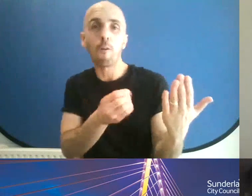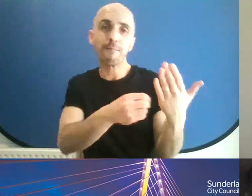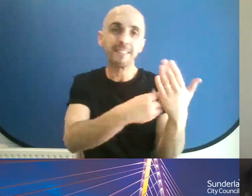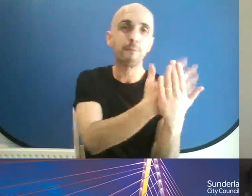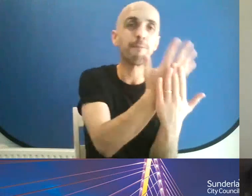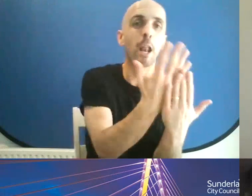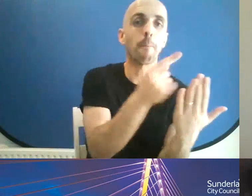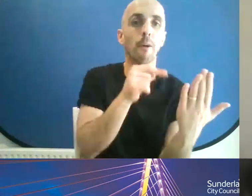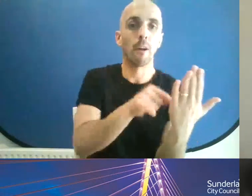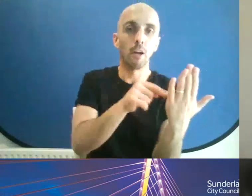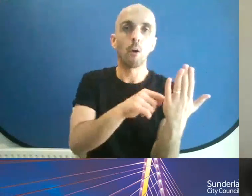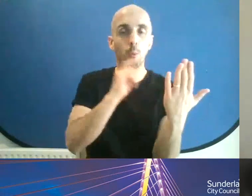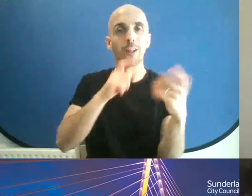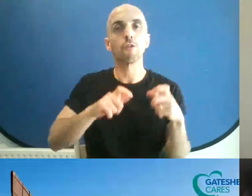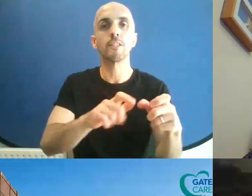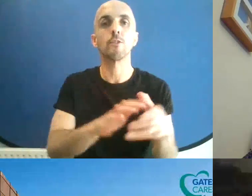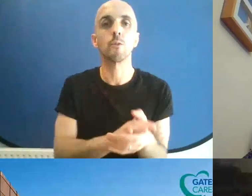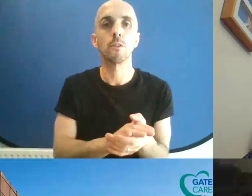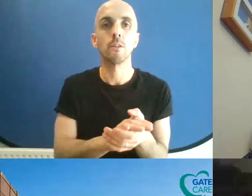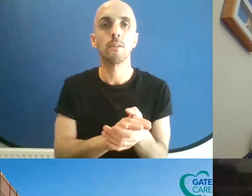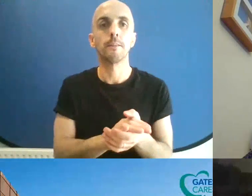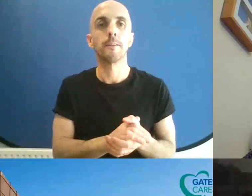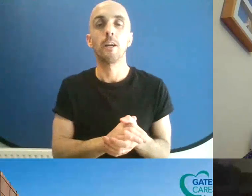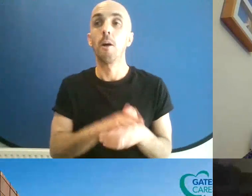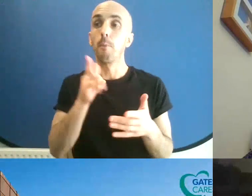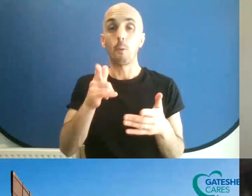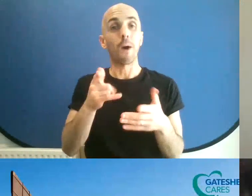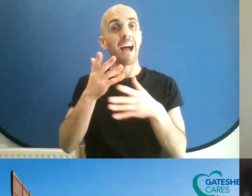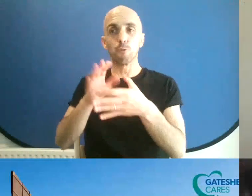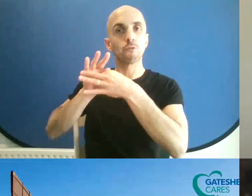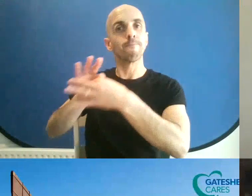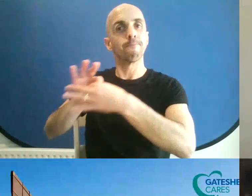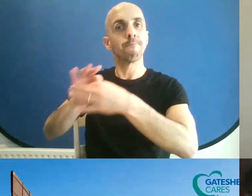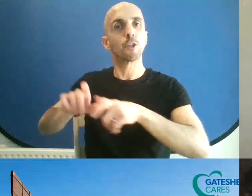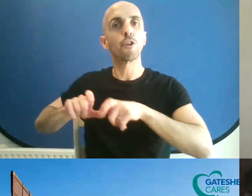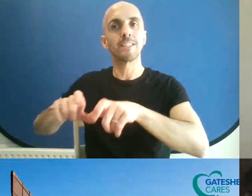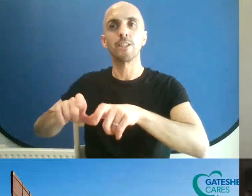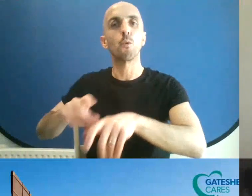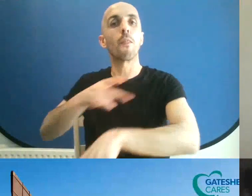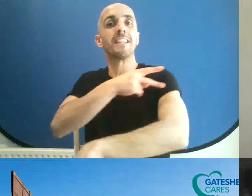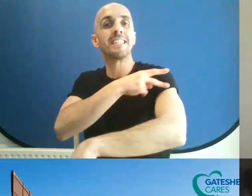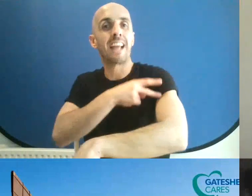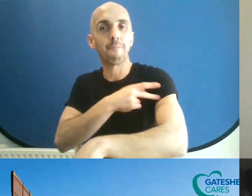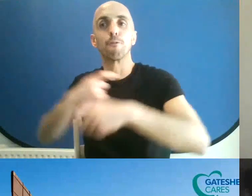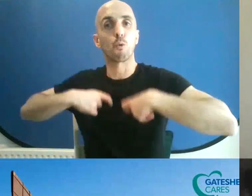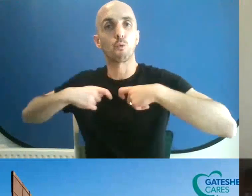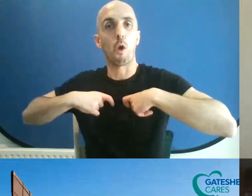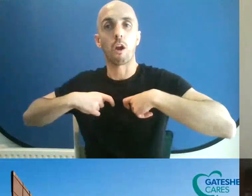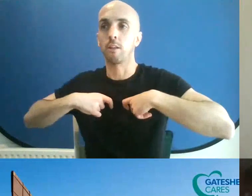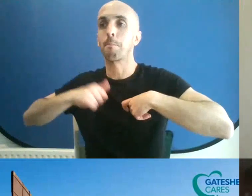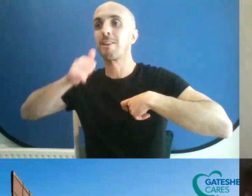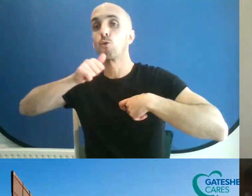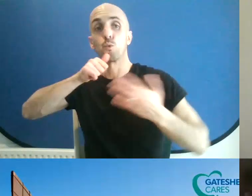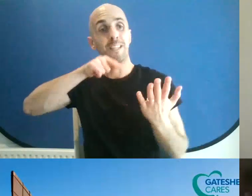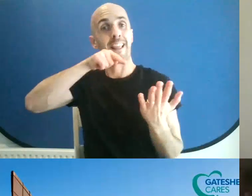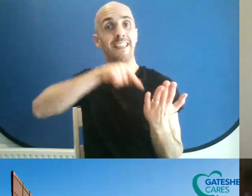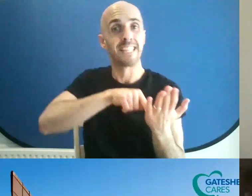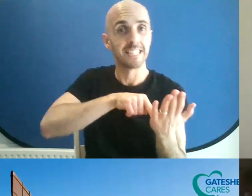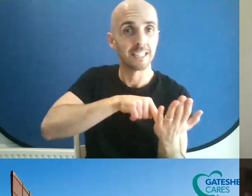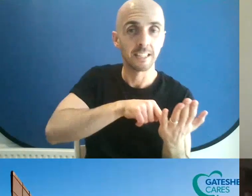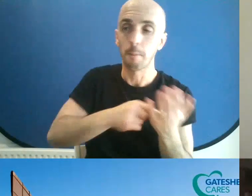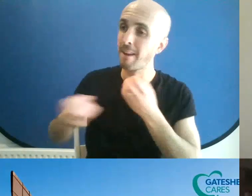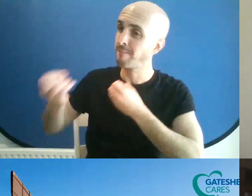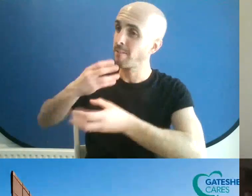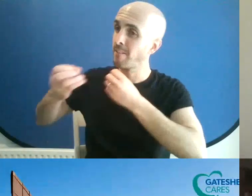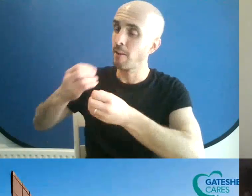key things is to work with people with lived experience so that as we come out of the pandemic, we can really work with people who use our services